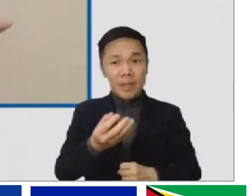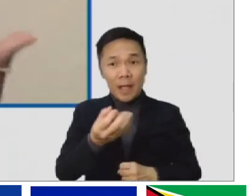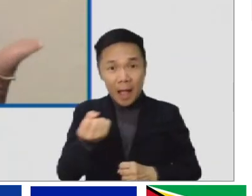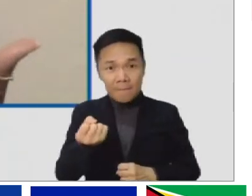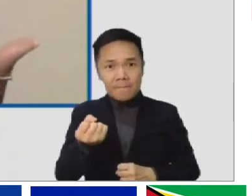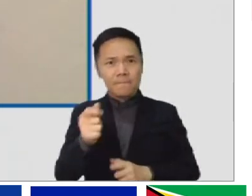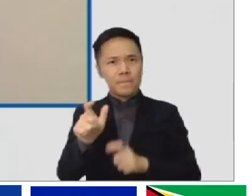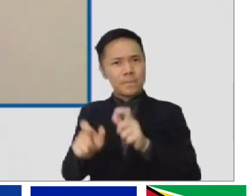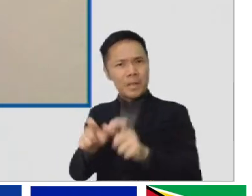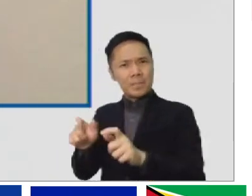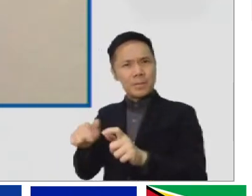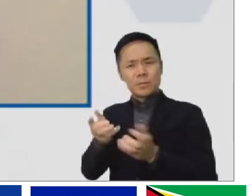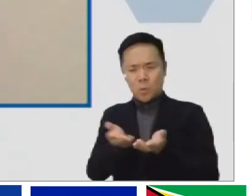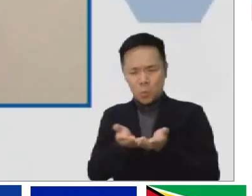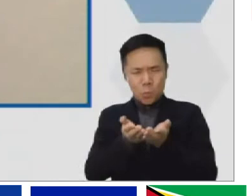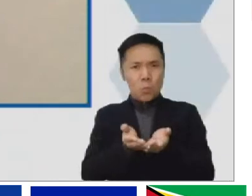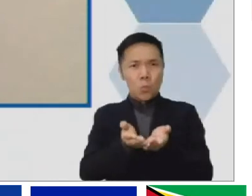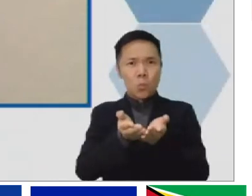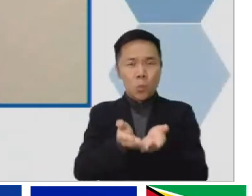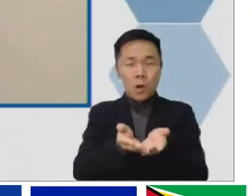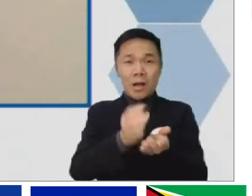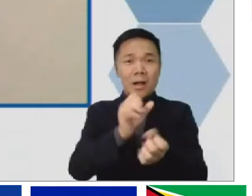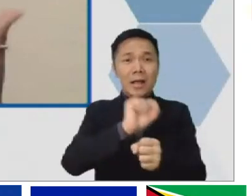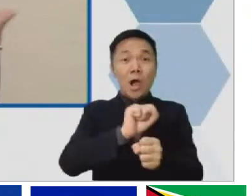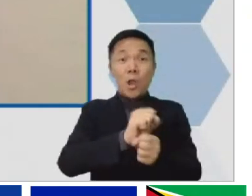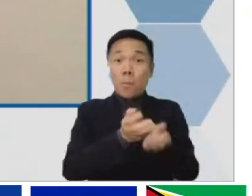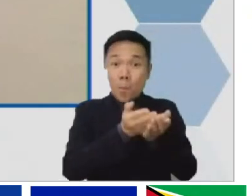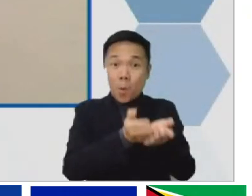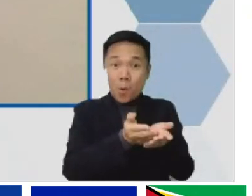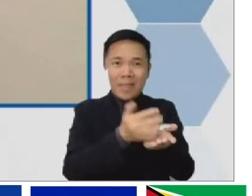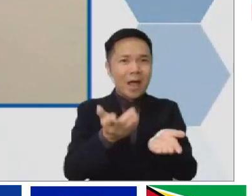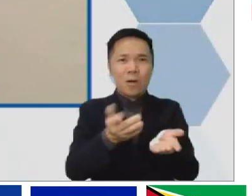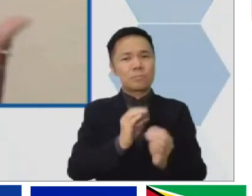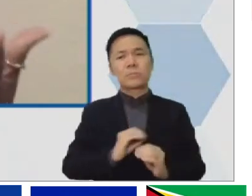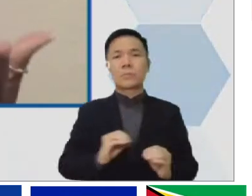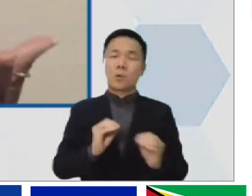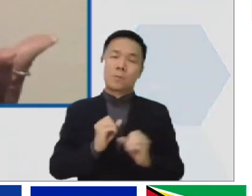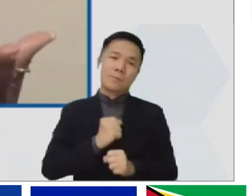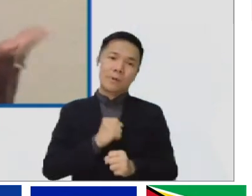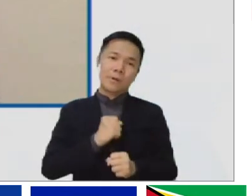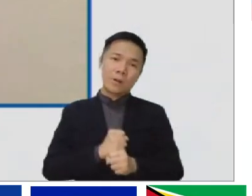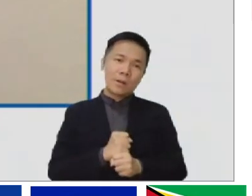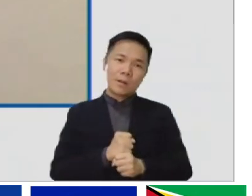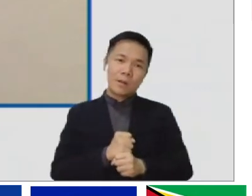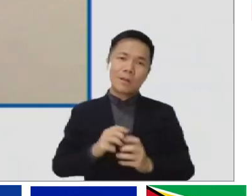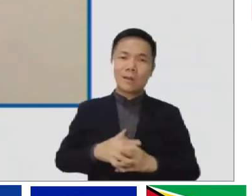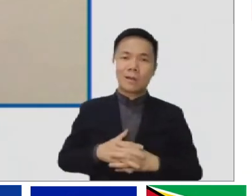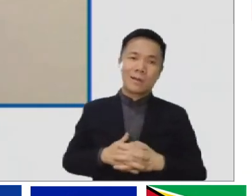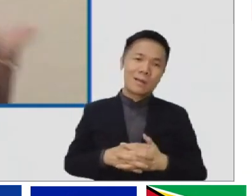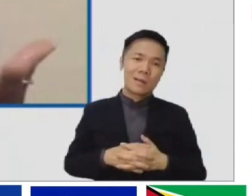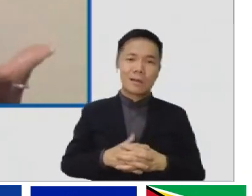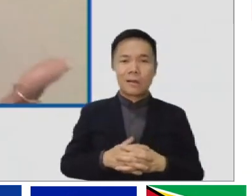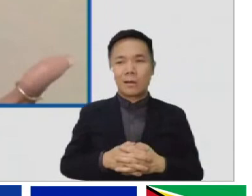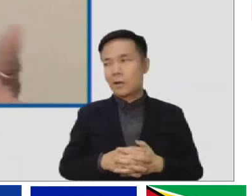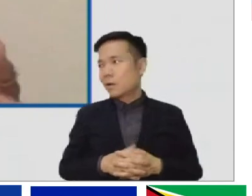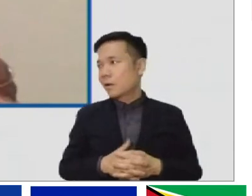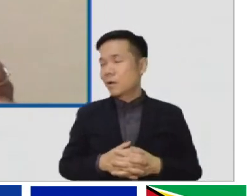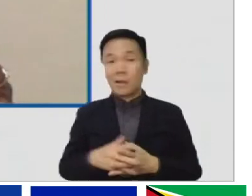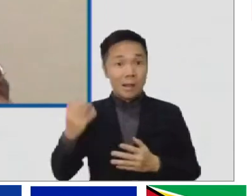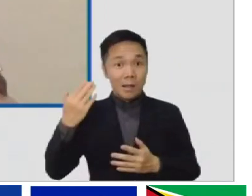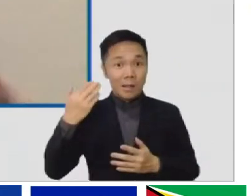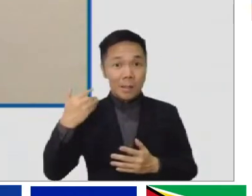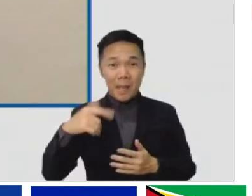longer working. And these are persons who initially were significant breadwinners and had significant standing